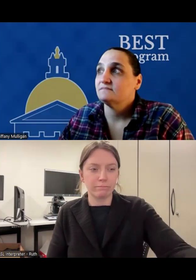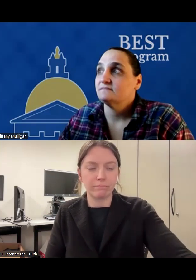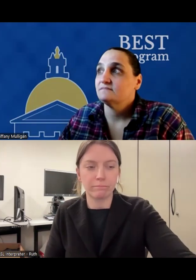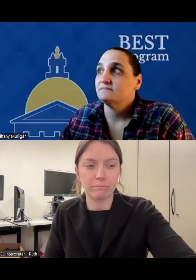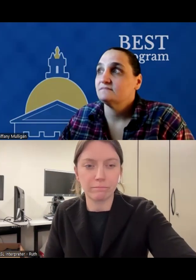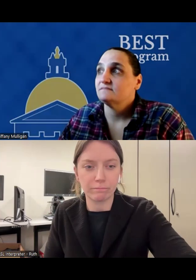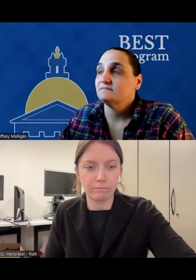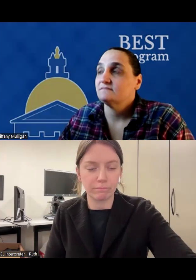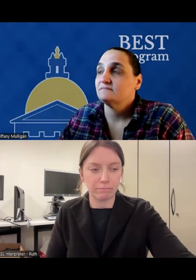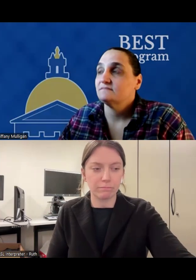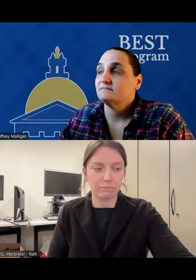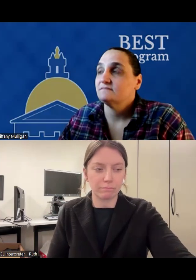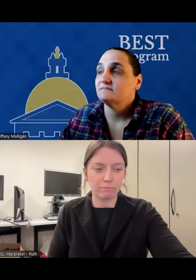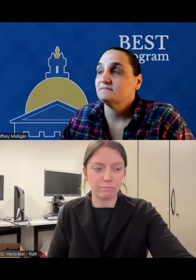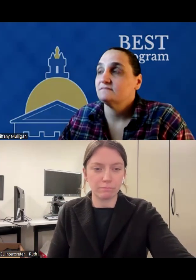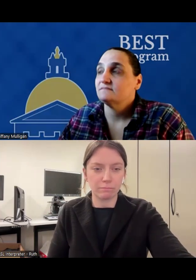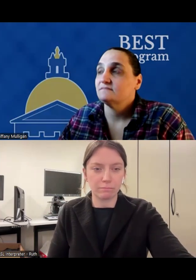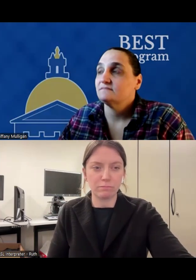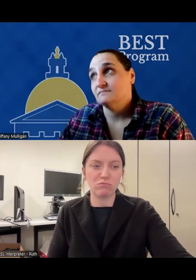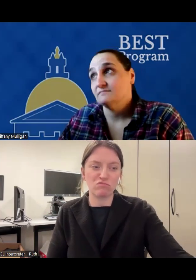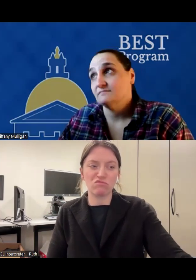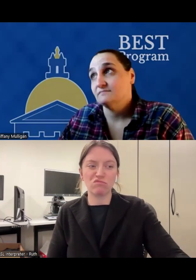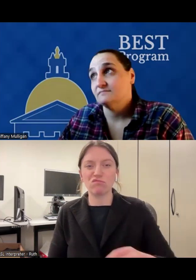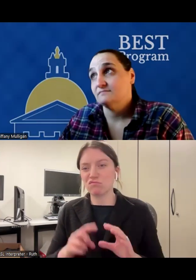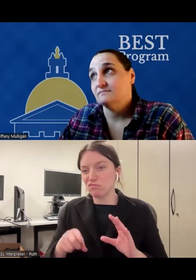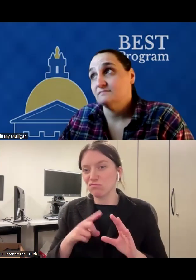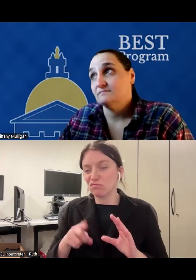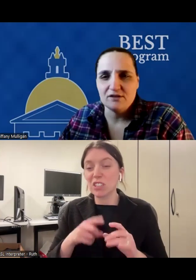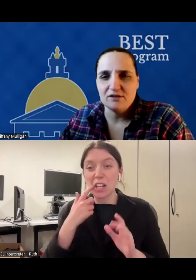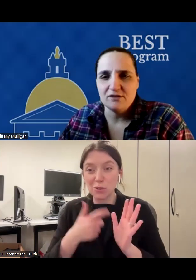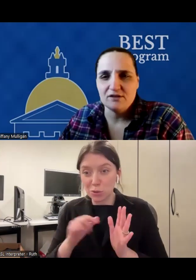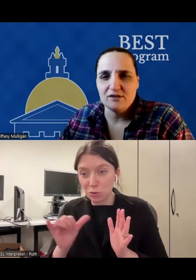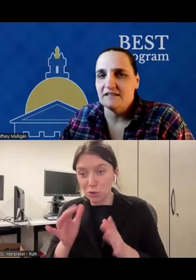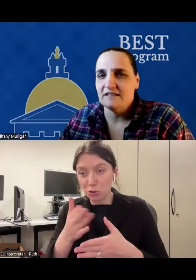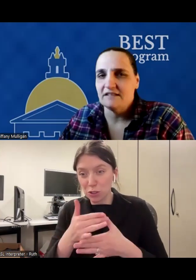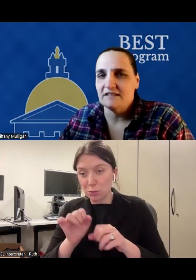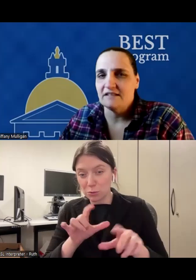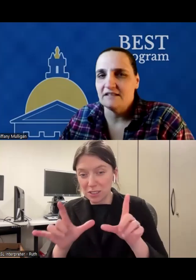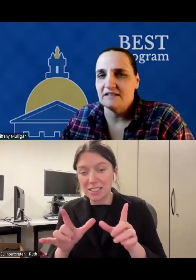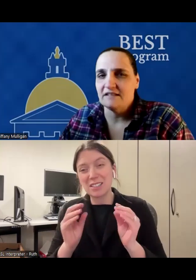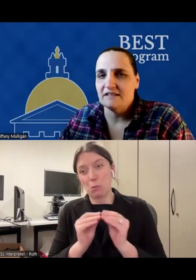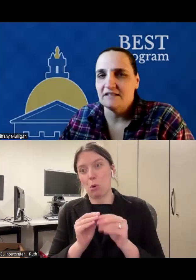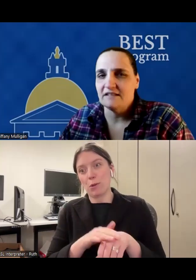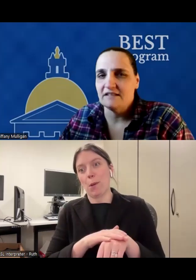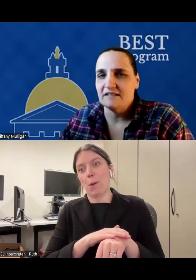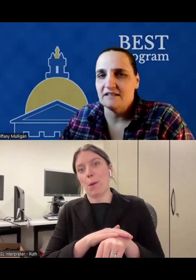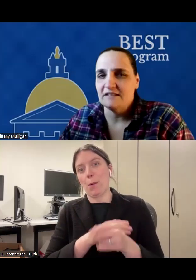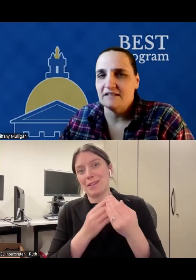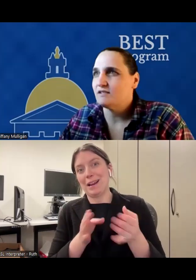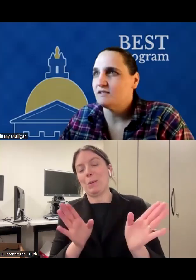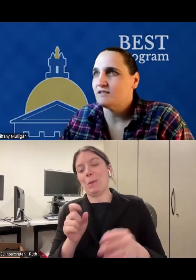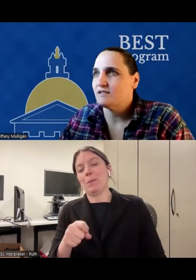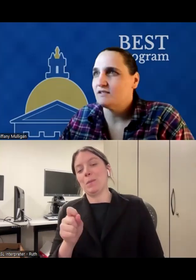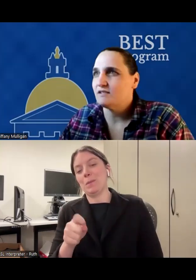Here it comes. I also noticed that when you're sharing your screen, things are a little slower as well. So.